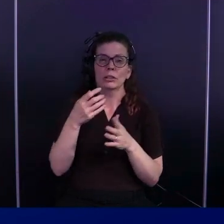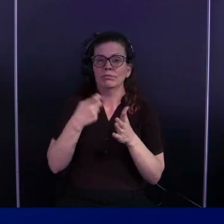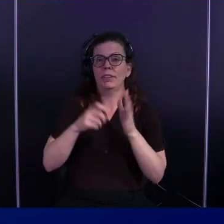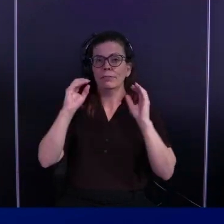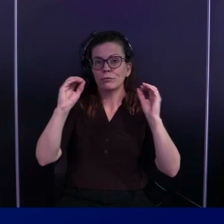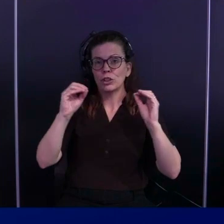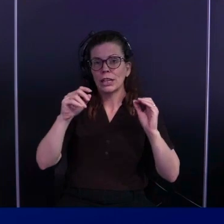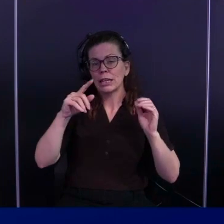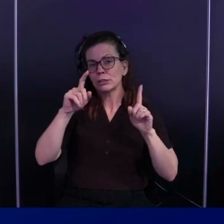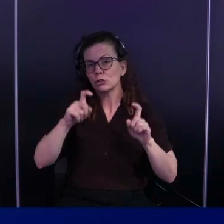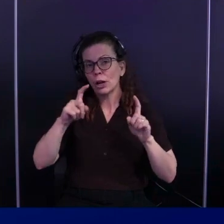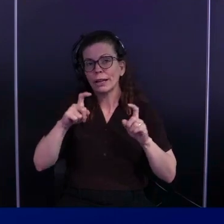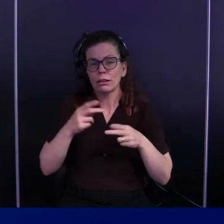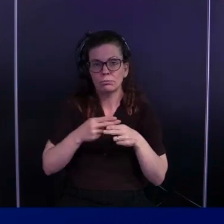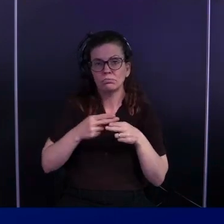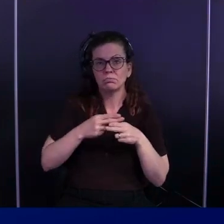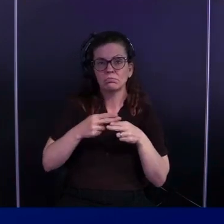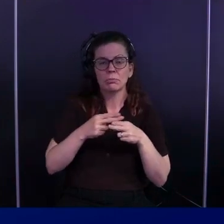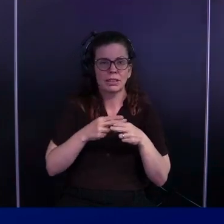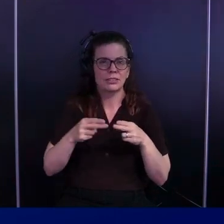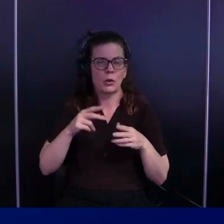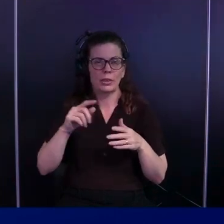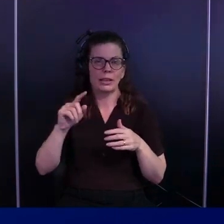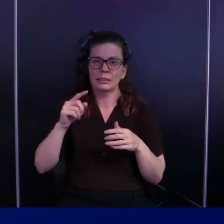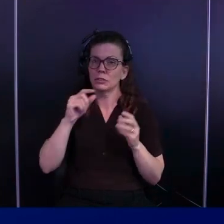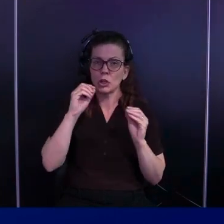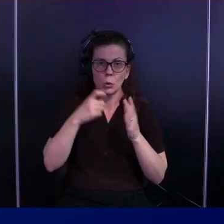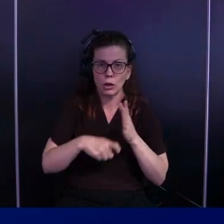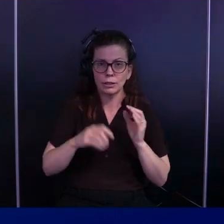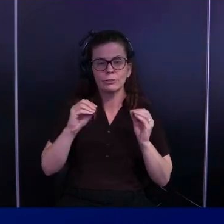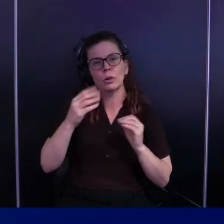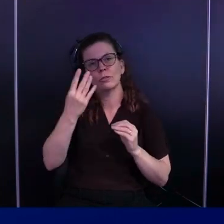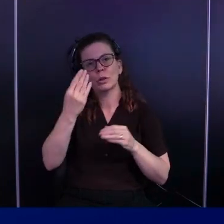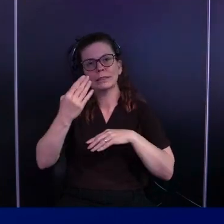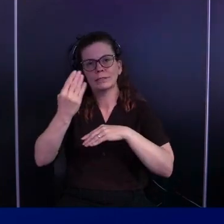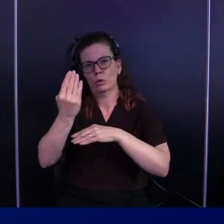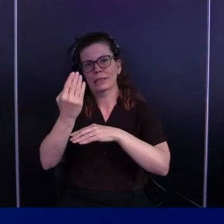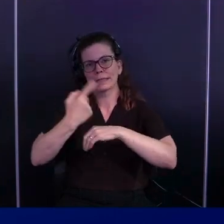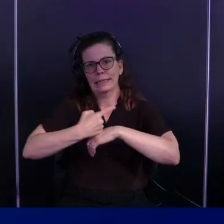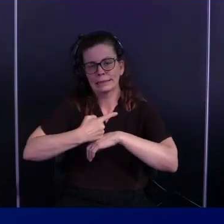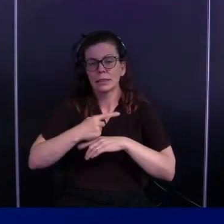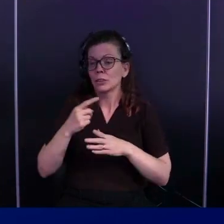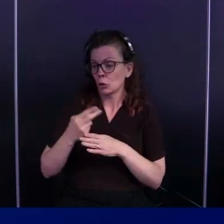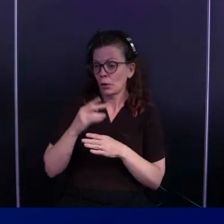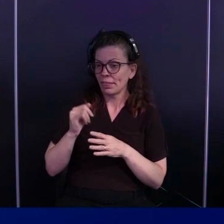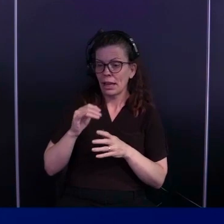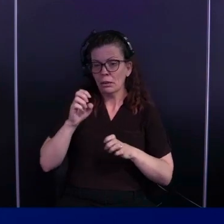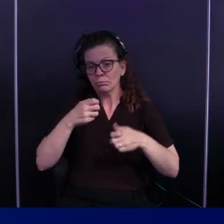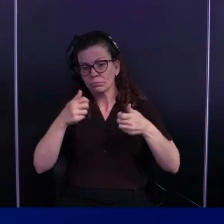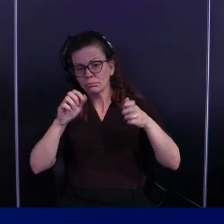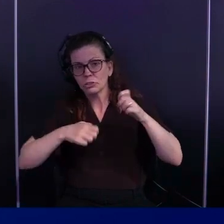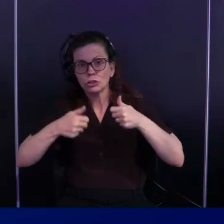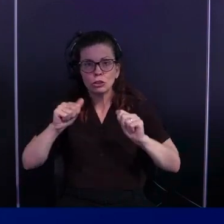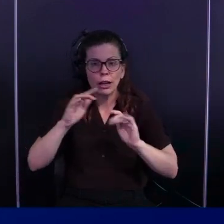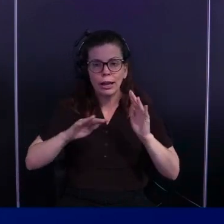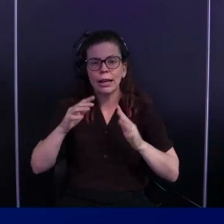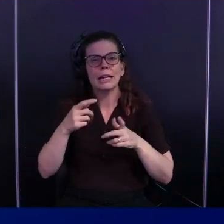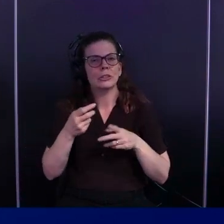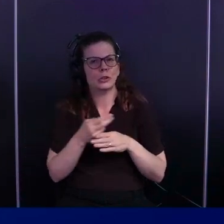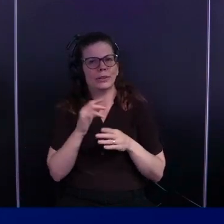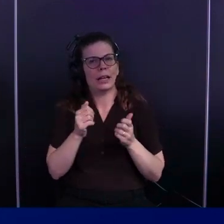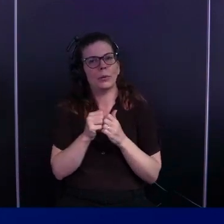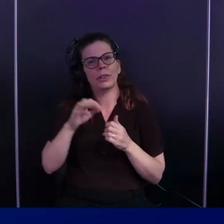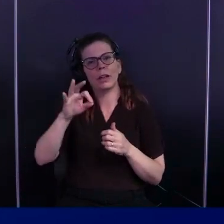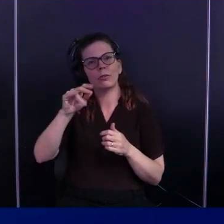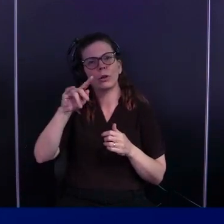first 14 days, you can experiment that. You can kind of use that and manage it with your existing FortiManager, and